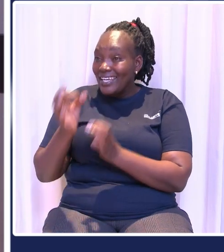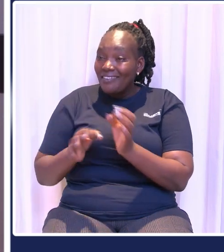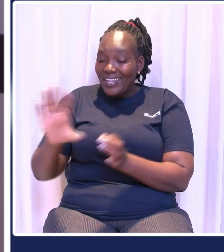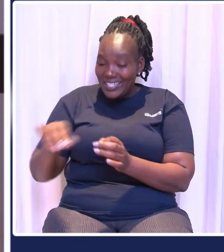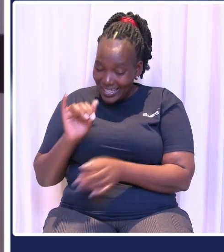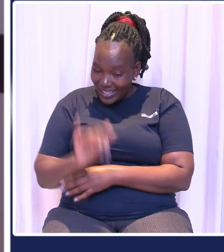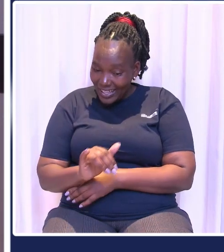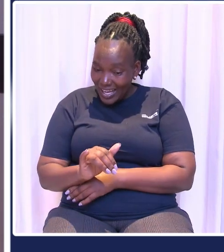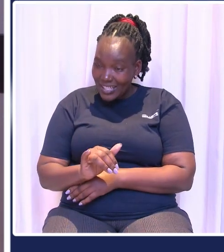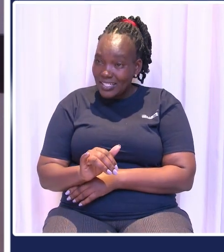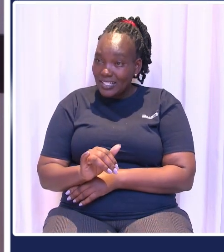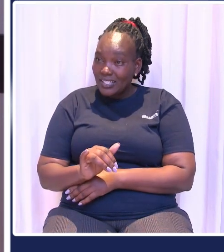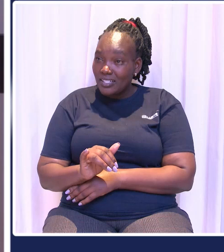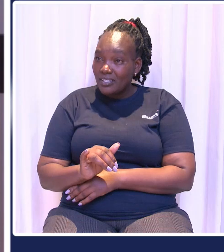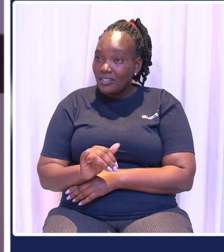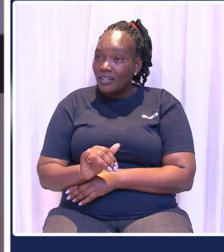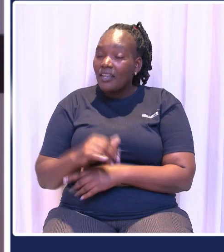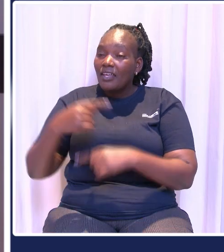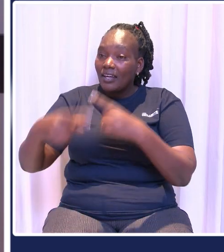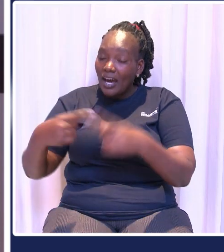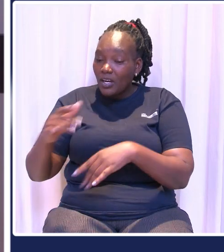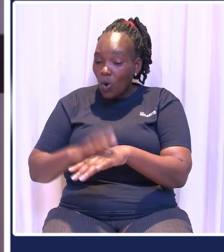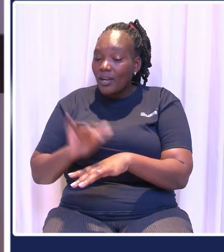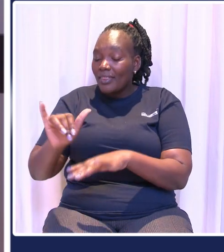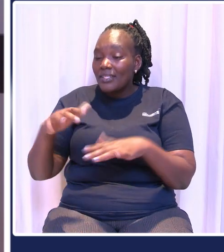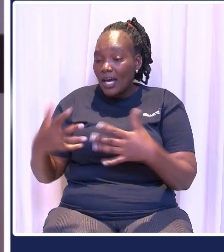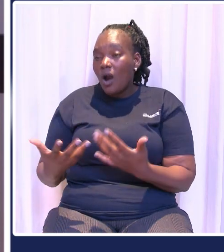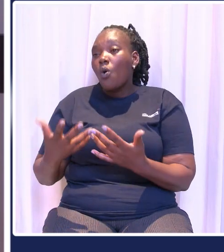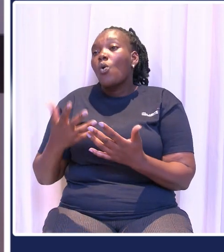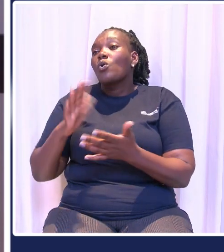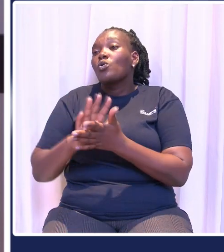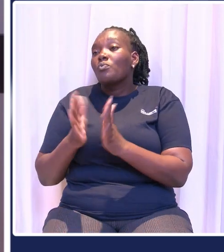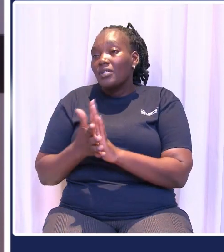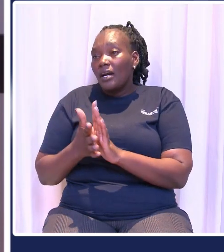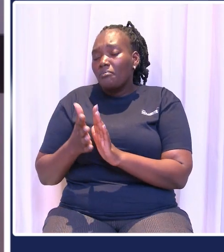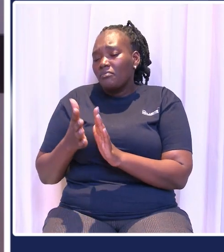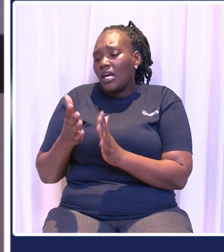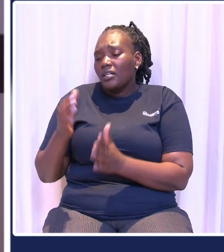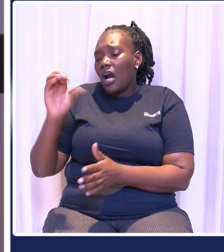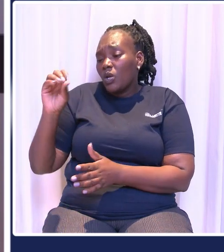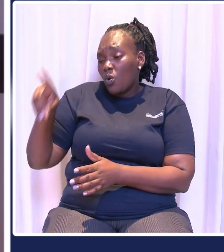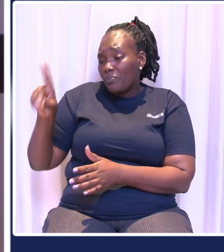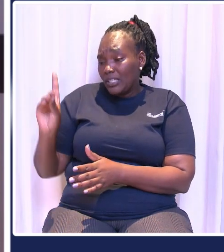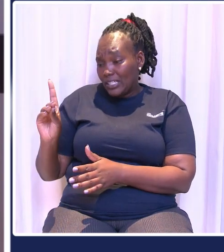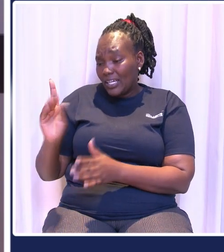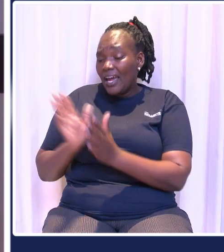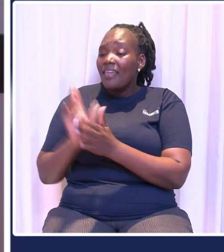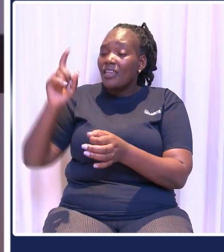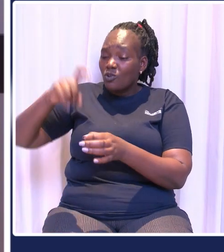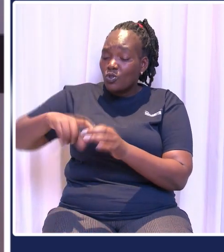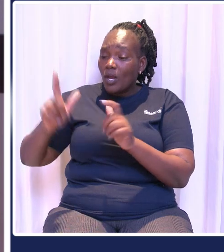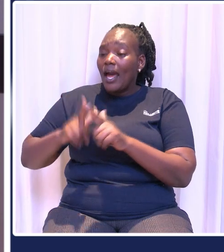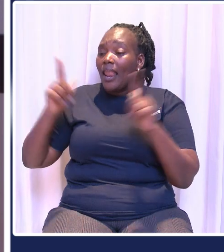that set of activities and carry on, that's how you develop an OPD, and then you join the